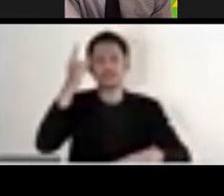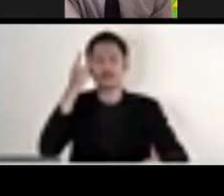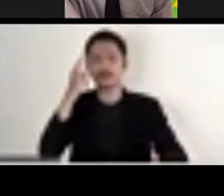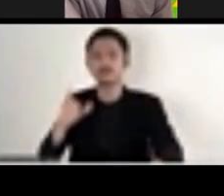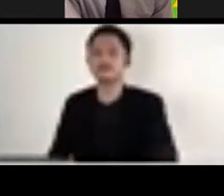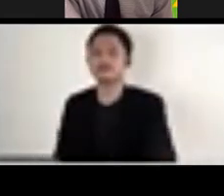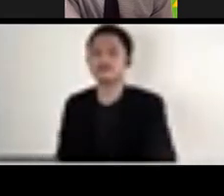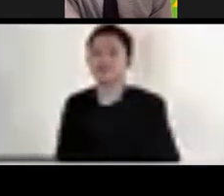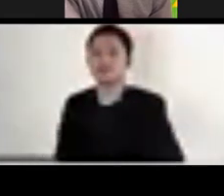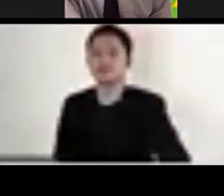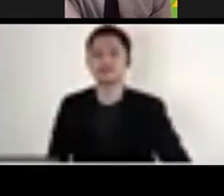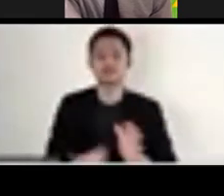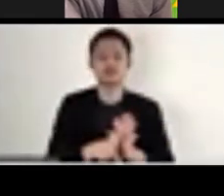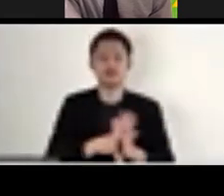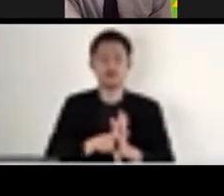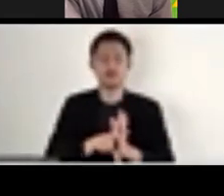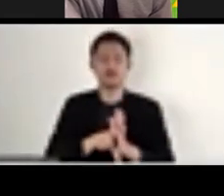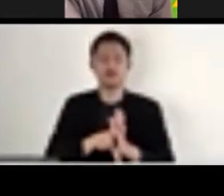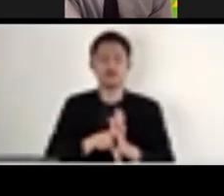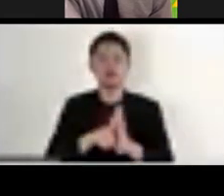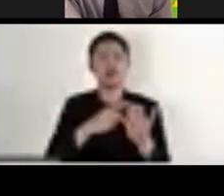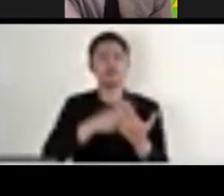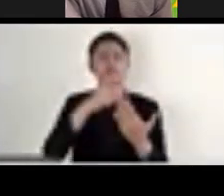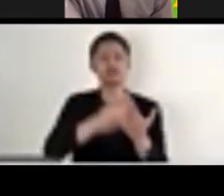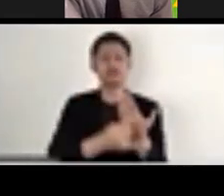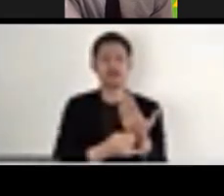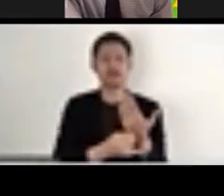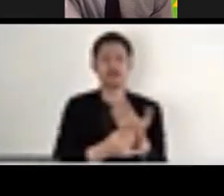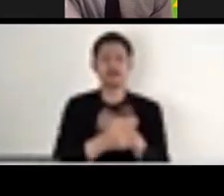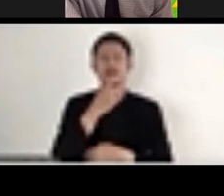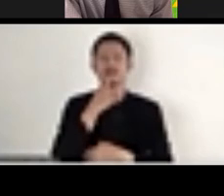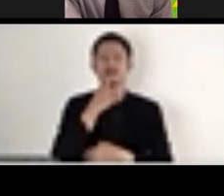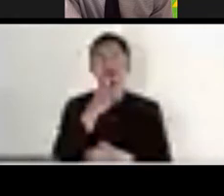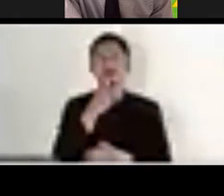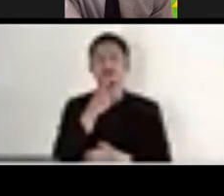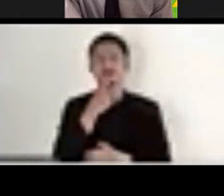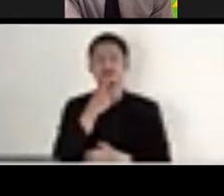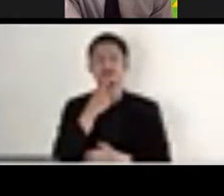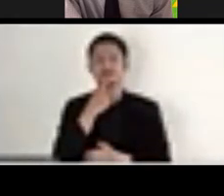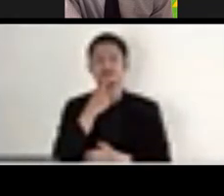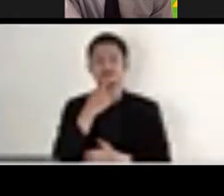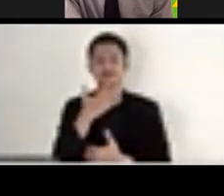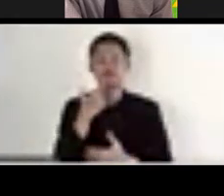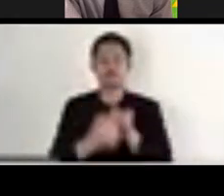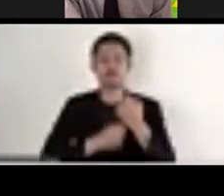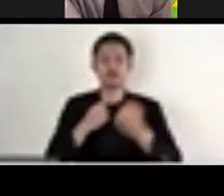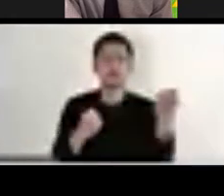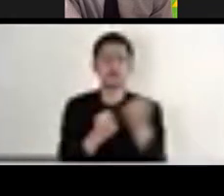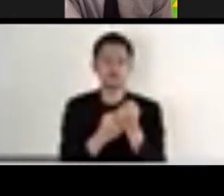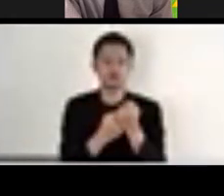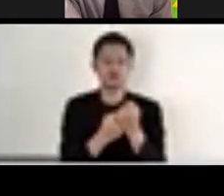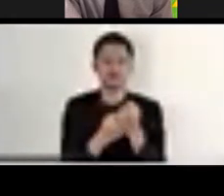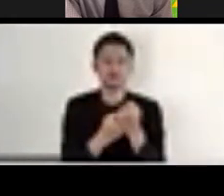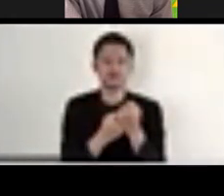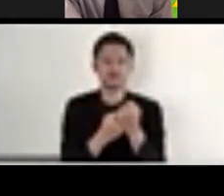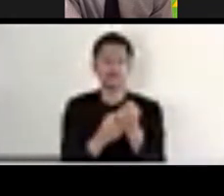Fuad SH MS Project home Begins America transport-day om